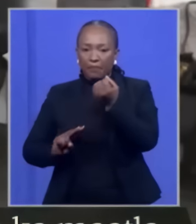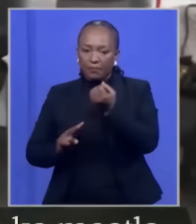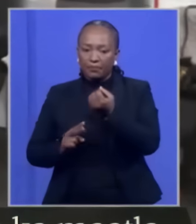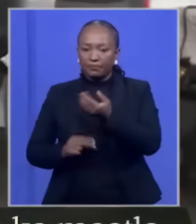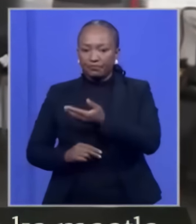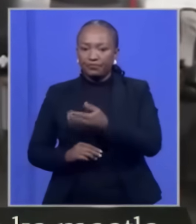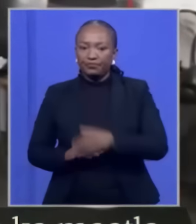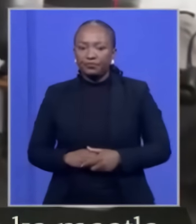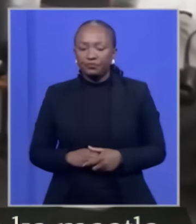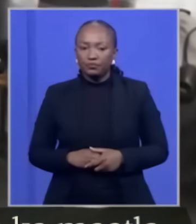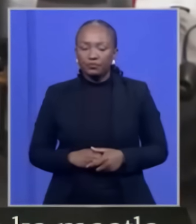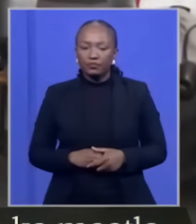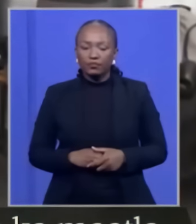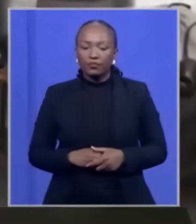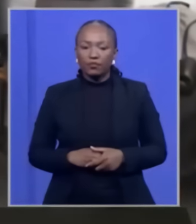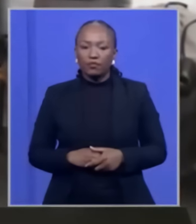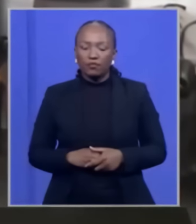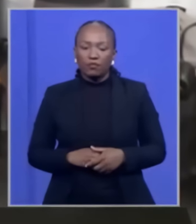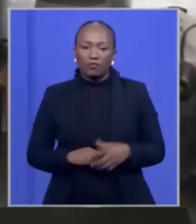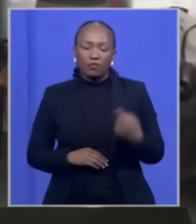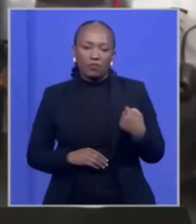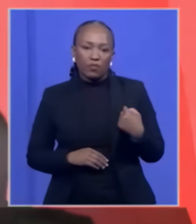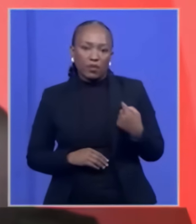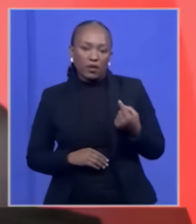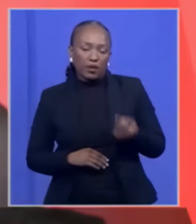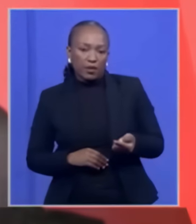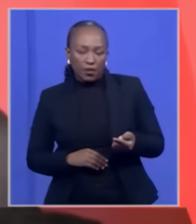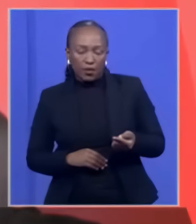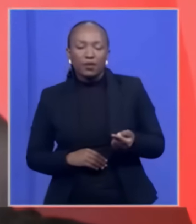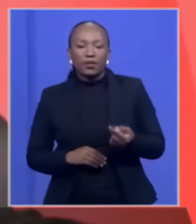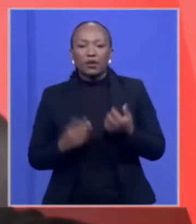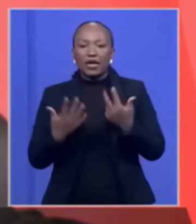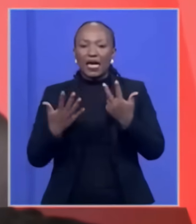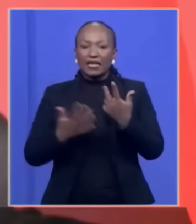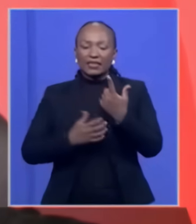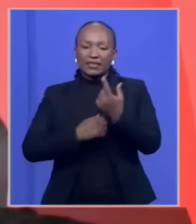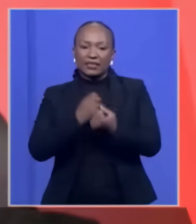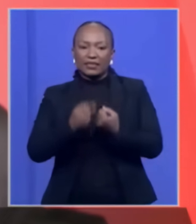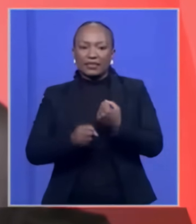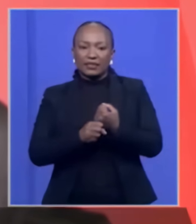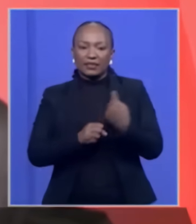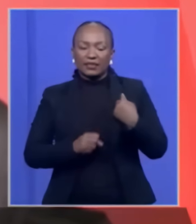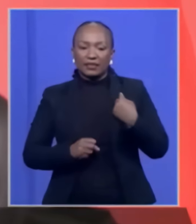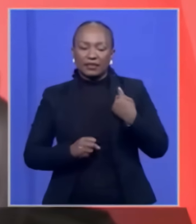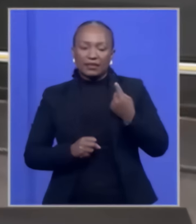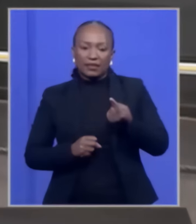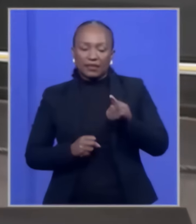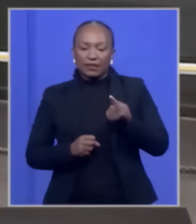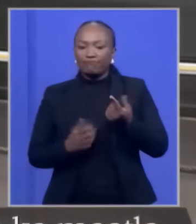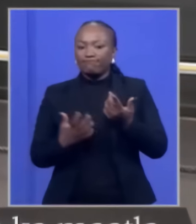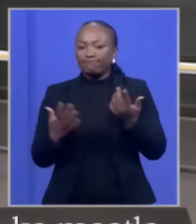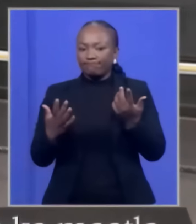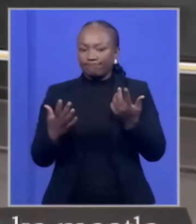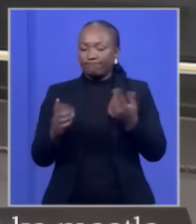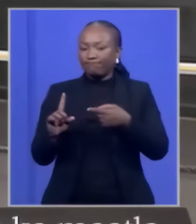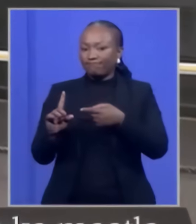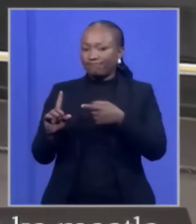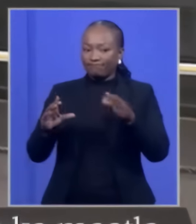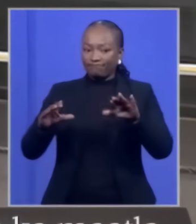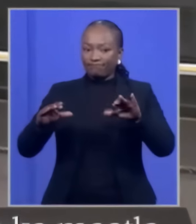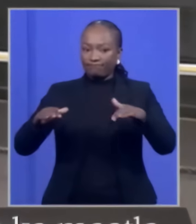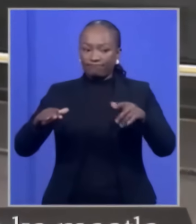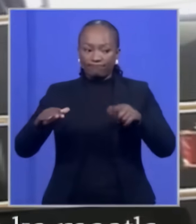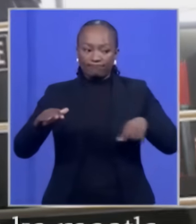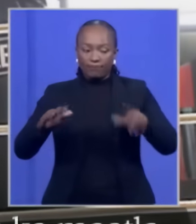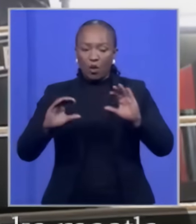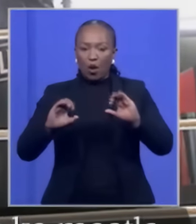Ke tekano ya meore e senyane bjale ge e sa le bolaodi ba papadi ya matswele McCulland Boxing Management bo sa le bodira ka botsotlhe go